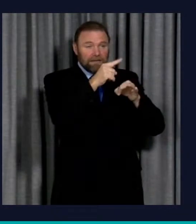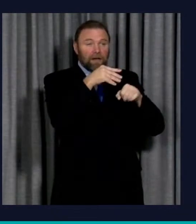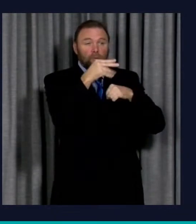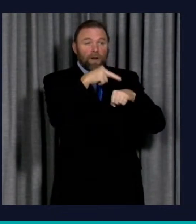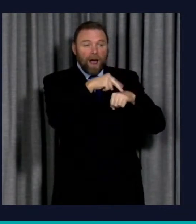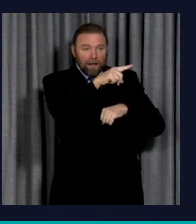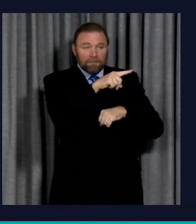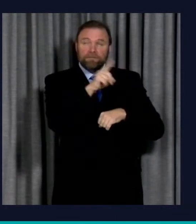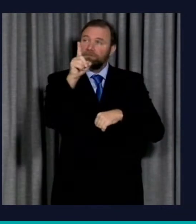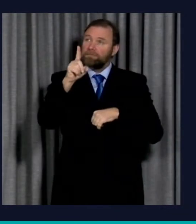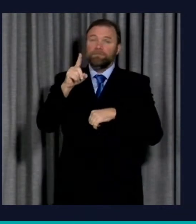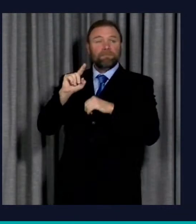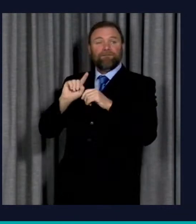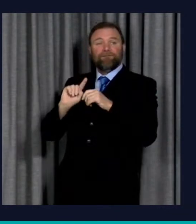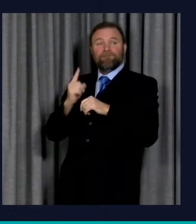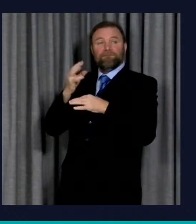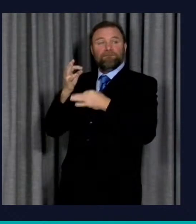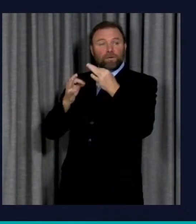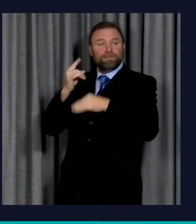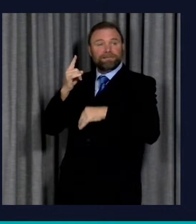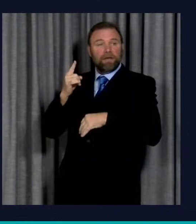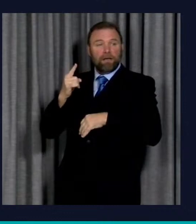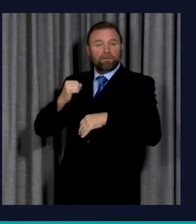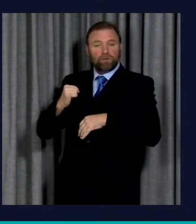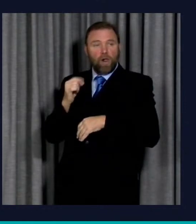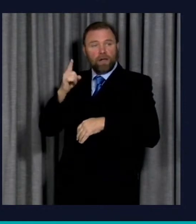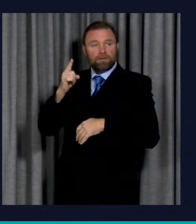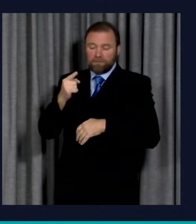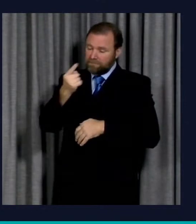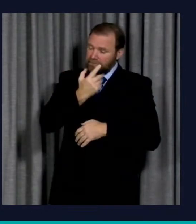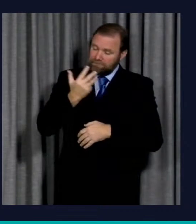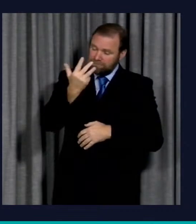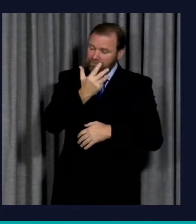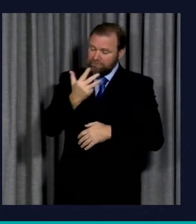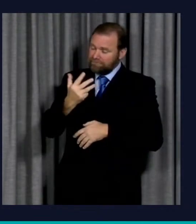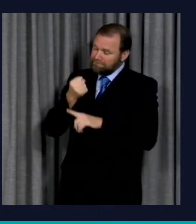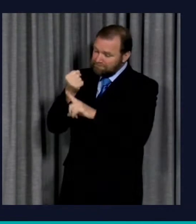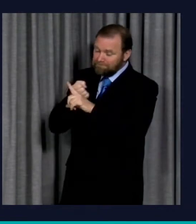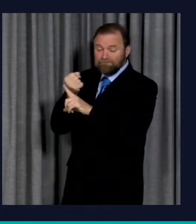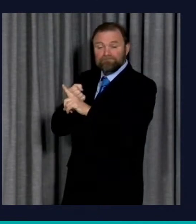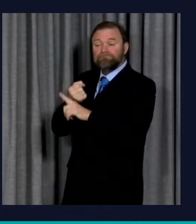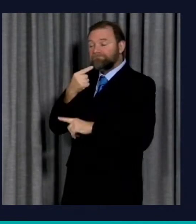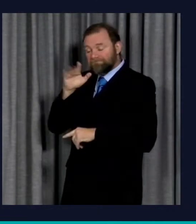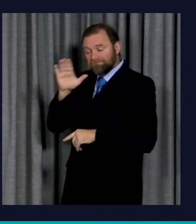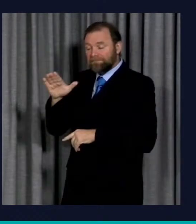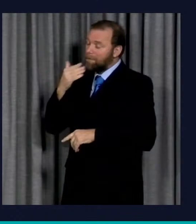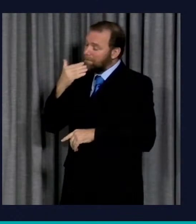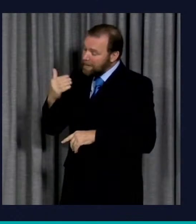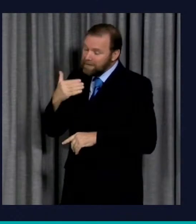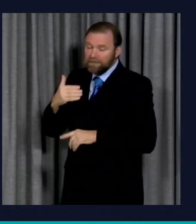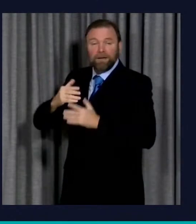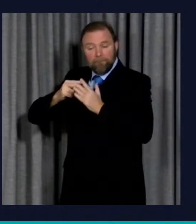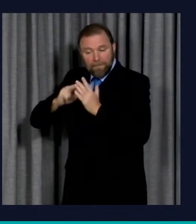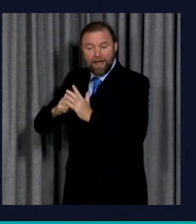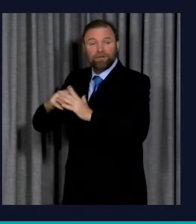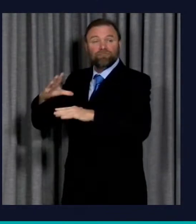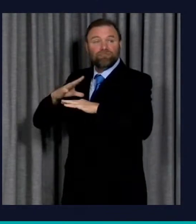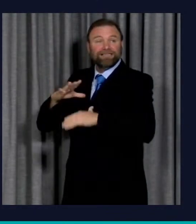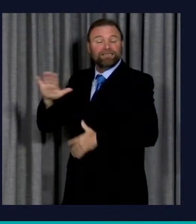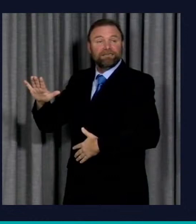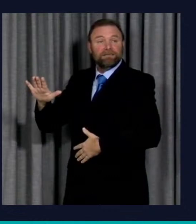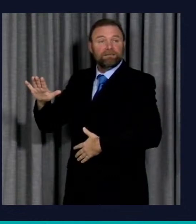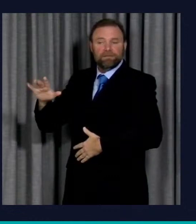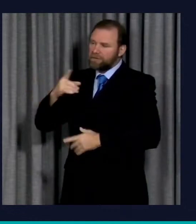we continue to urge the UK government to put those plans in place so that we are not